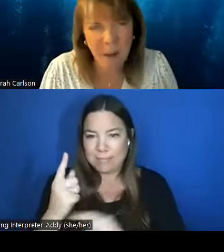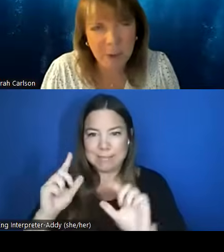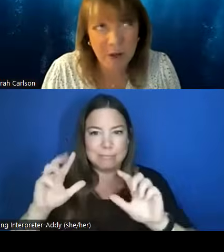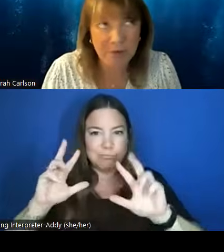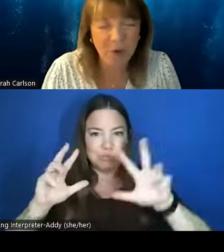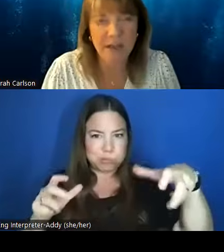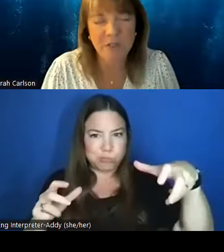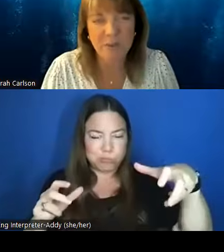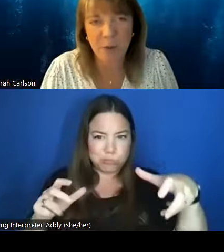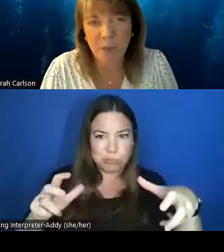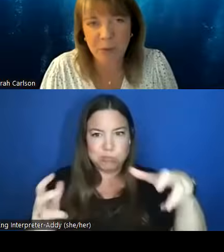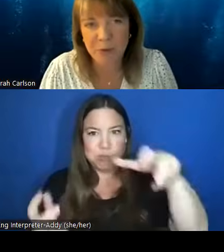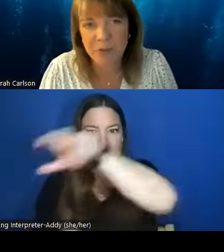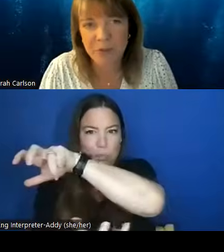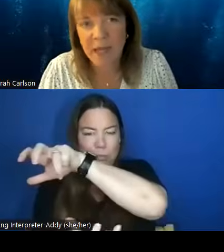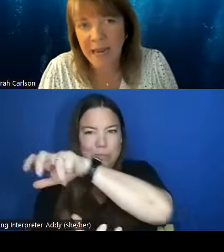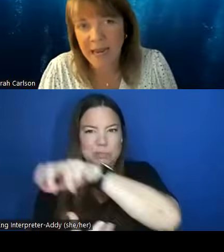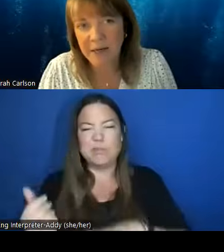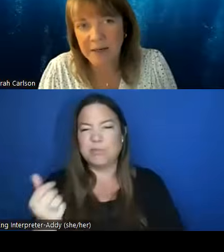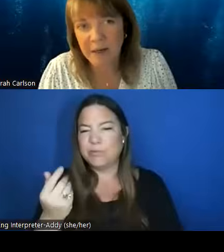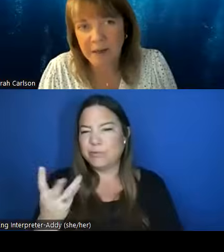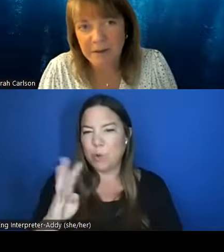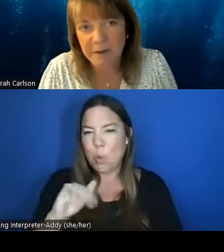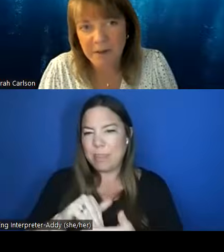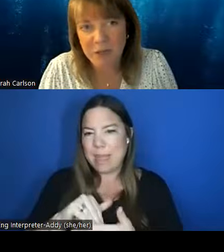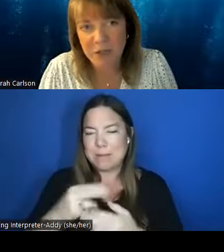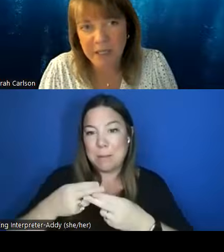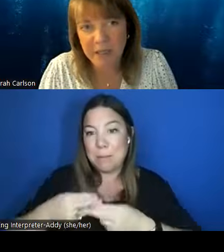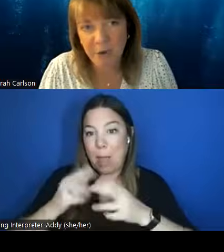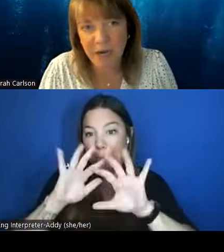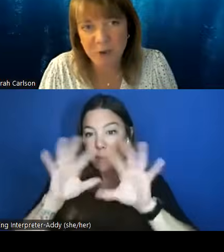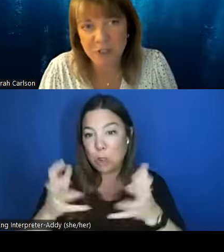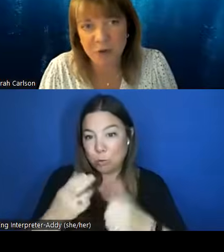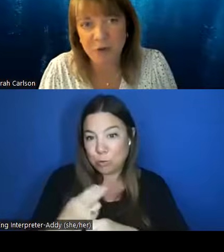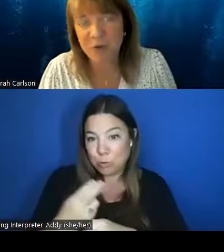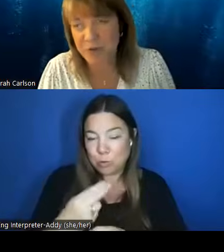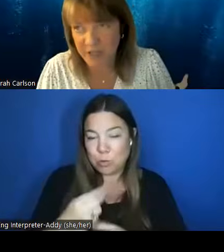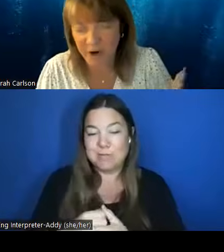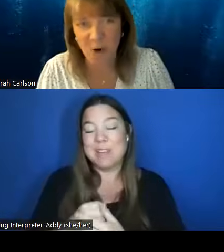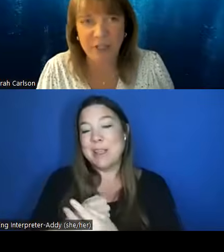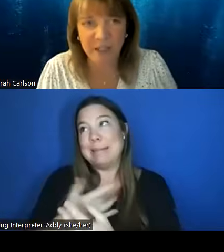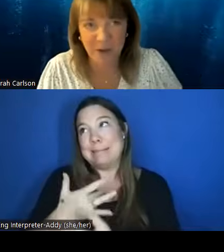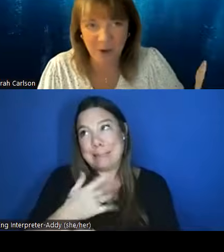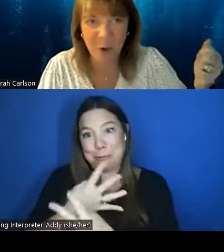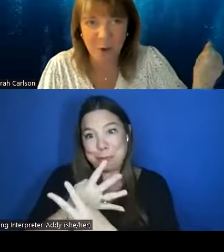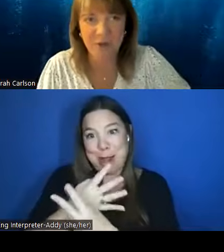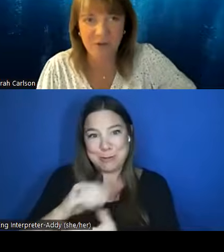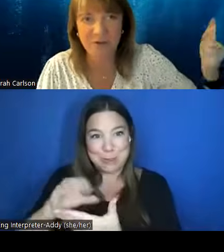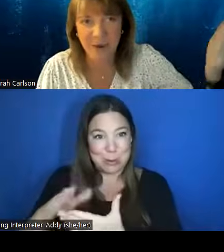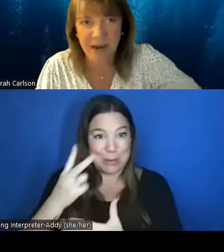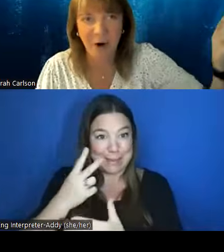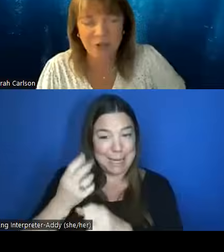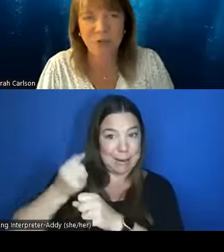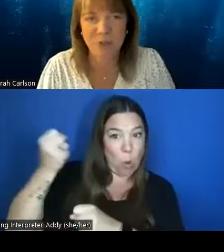and a couple of 4,000-pound balloons, and usually the graduate student who's there holding the hose